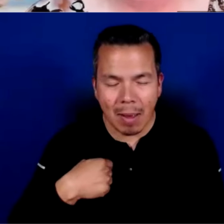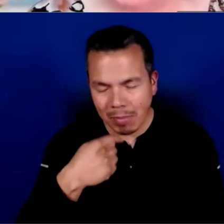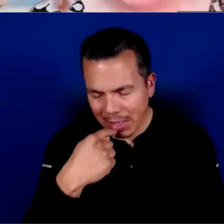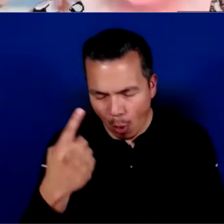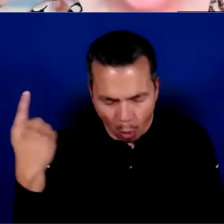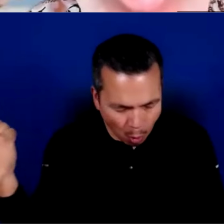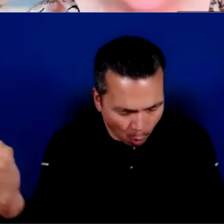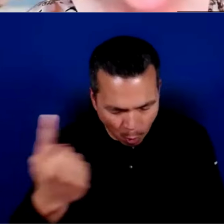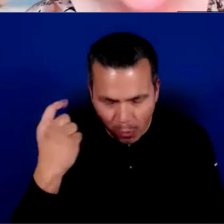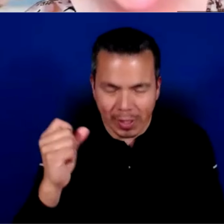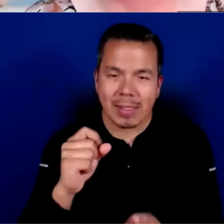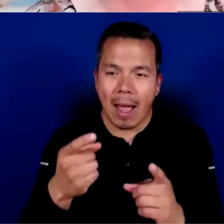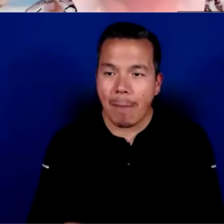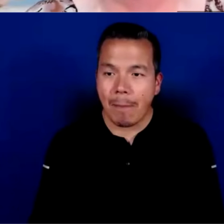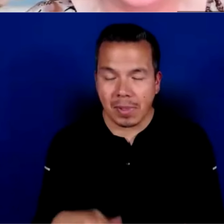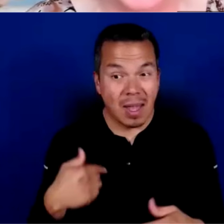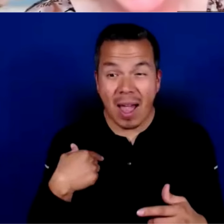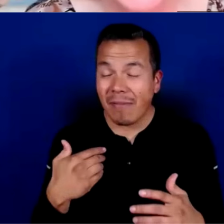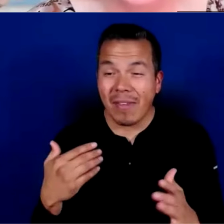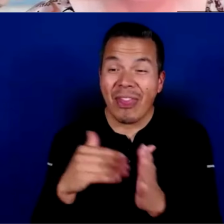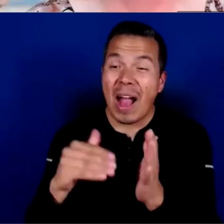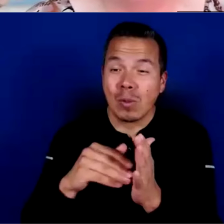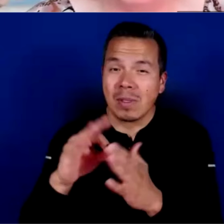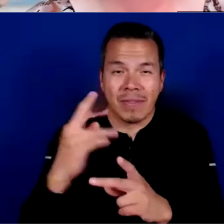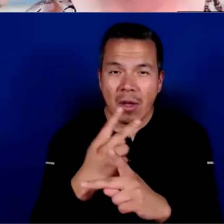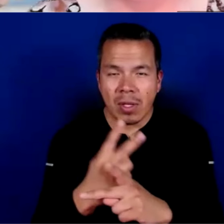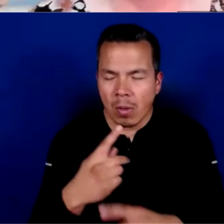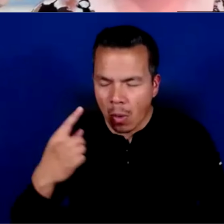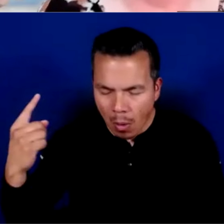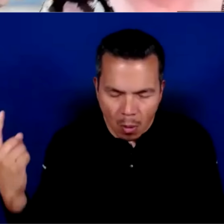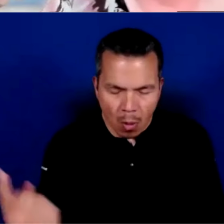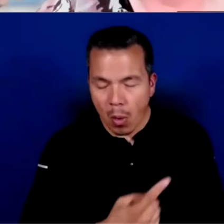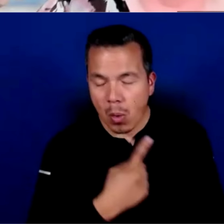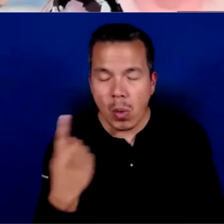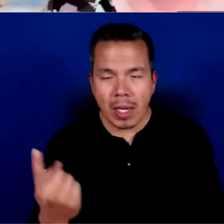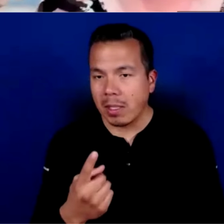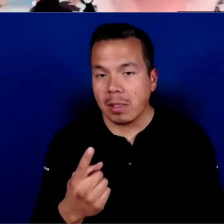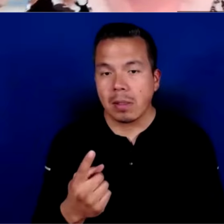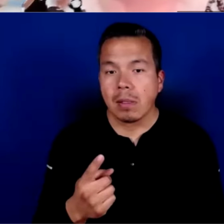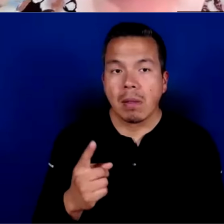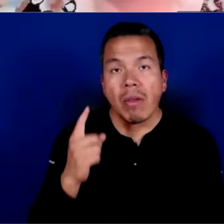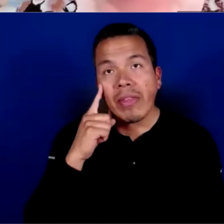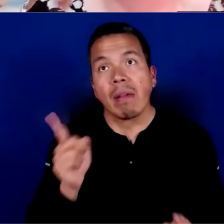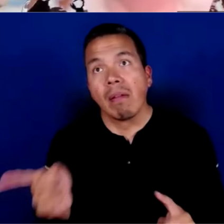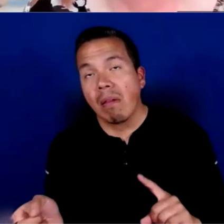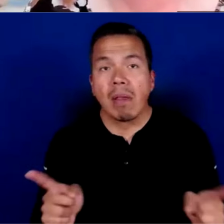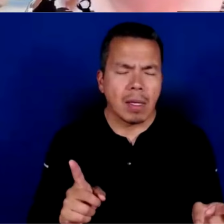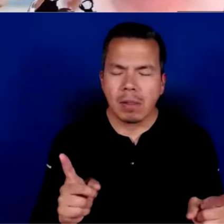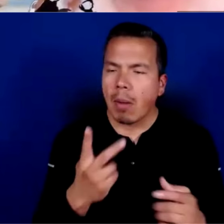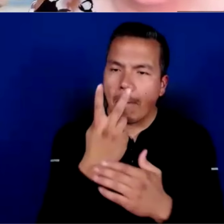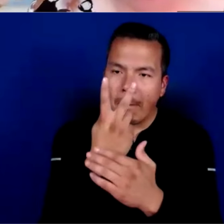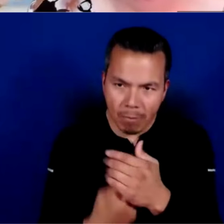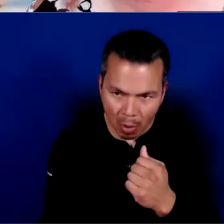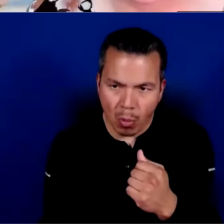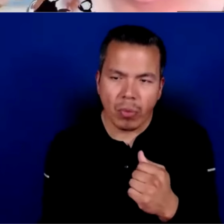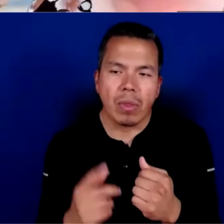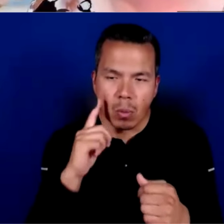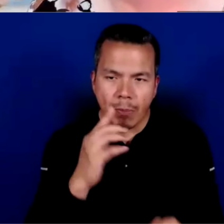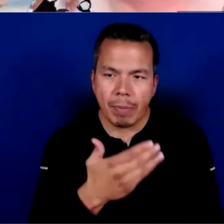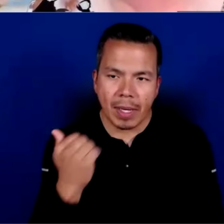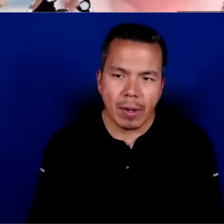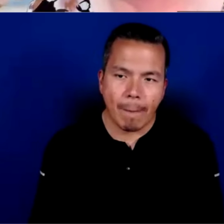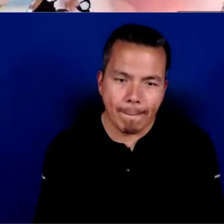done hundreds of these calculations, thousands, and people are always better off when they go to work. So I am going